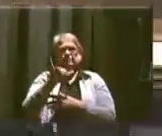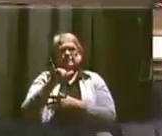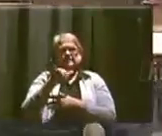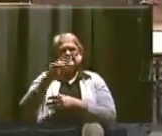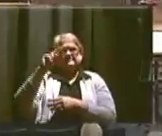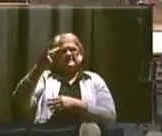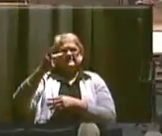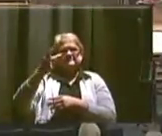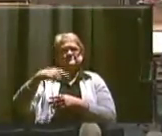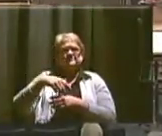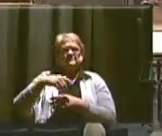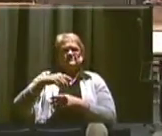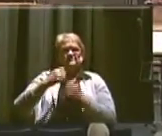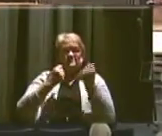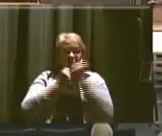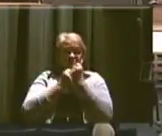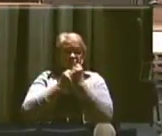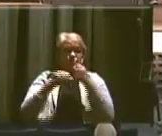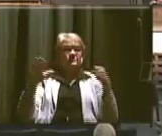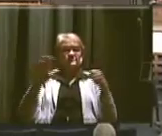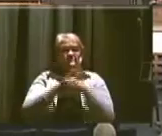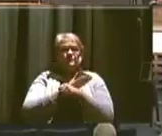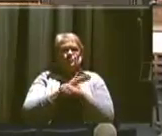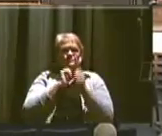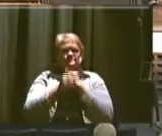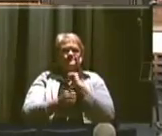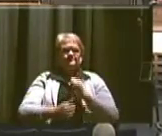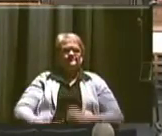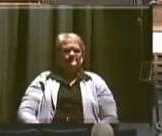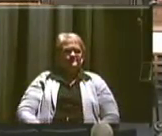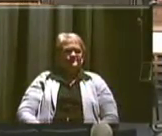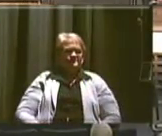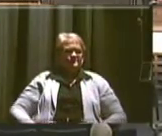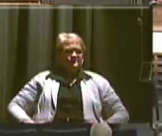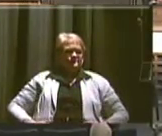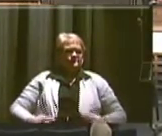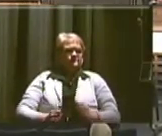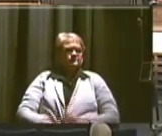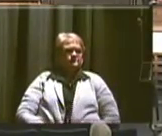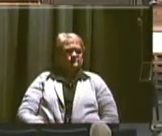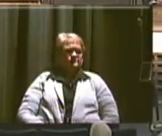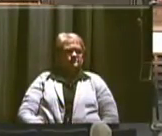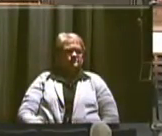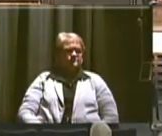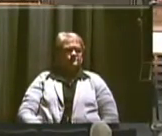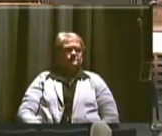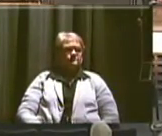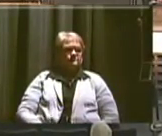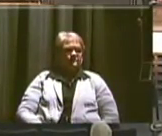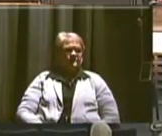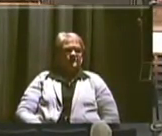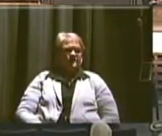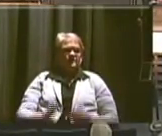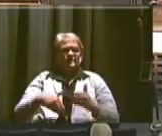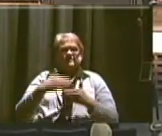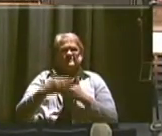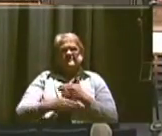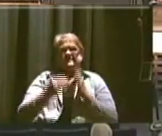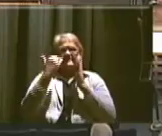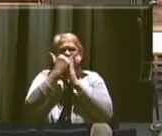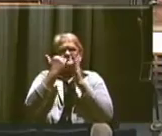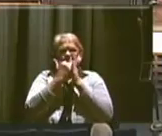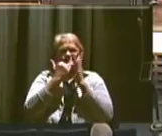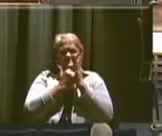in favor, aye. Okay, passes unanimously. Okay, the next item on the